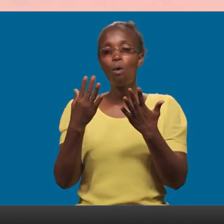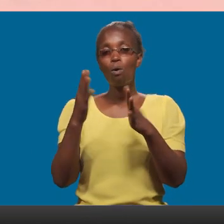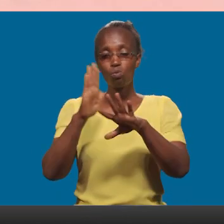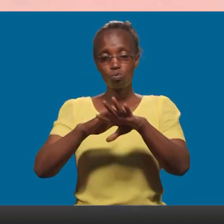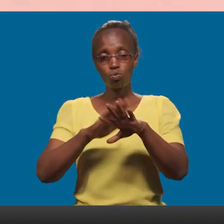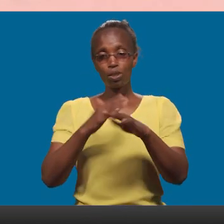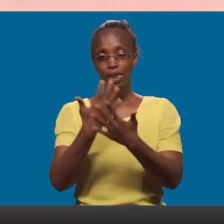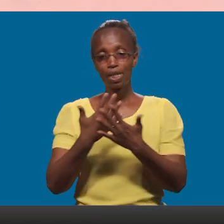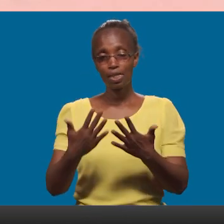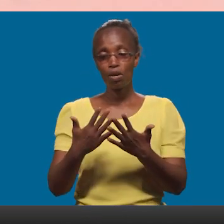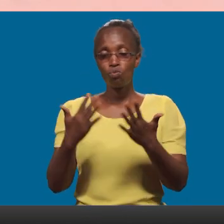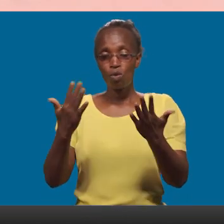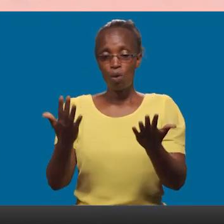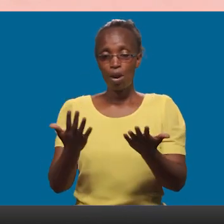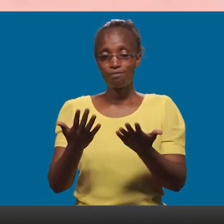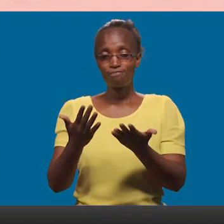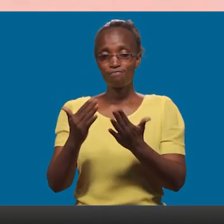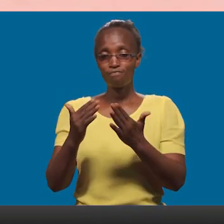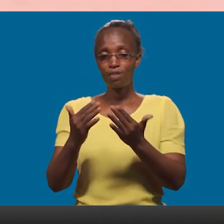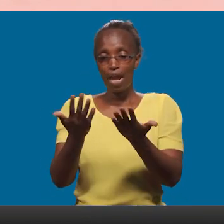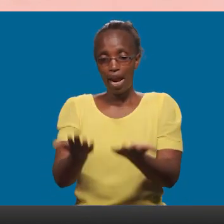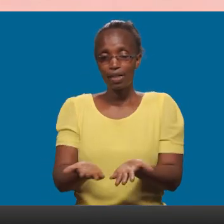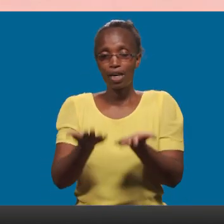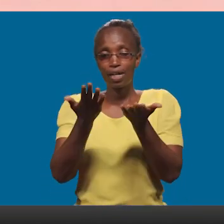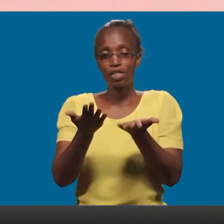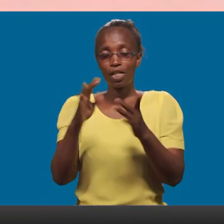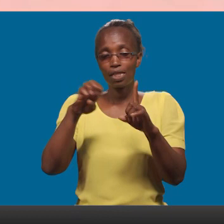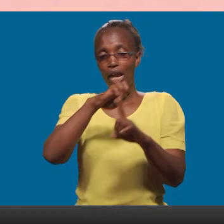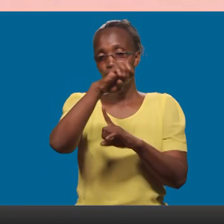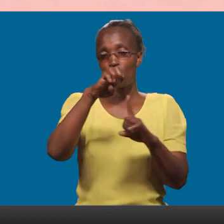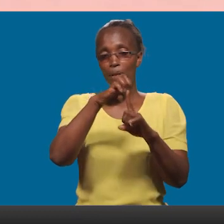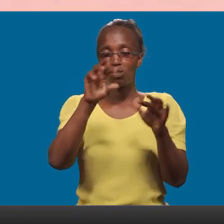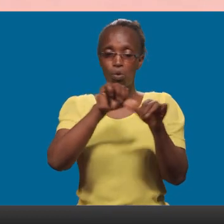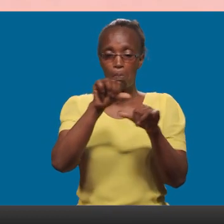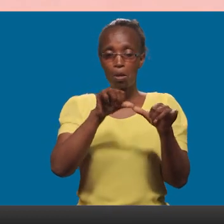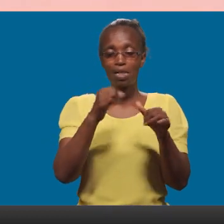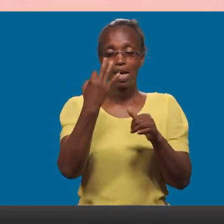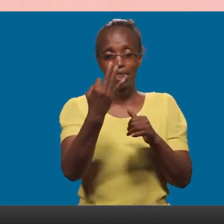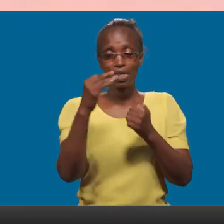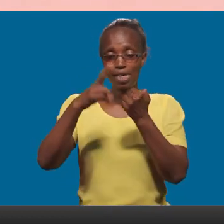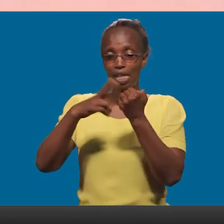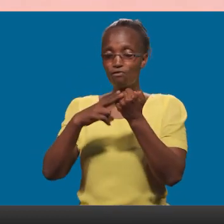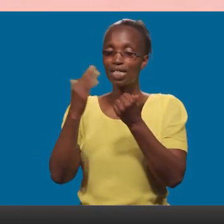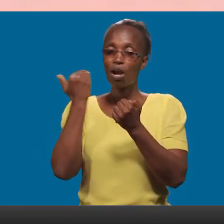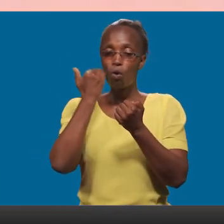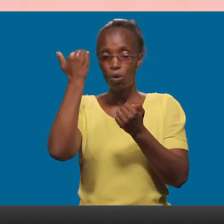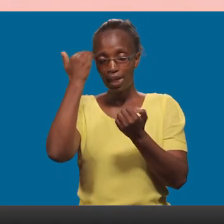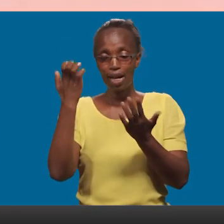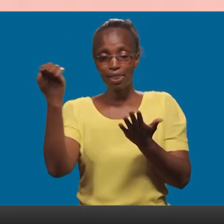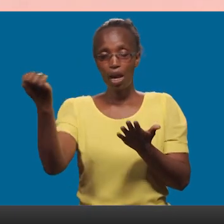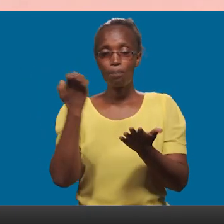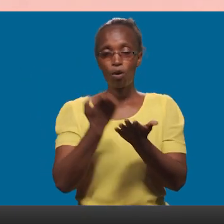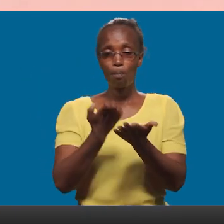have expanded the reach of the Environment and Land Court to 37 court stations, and